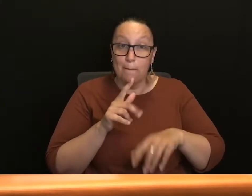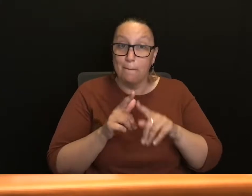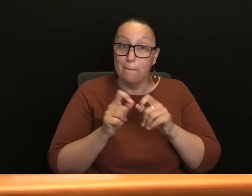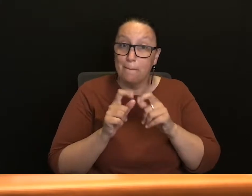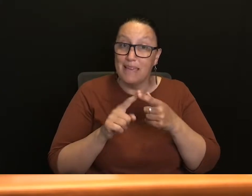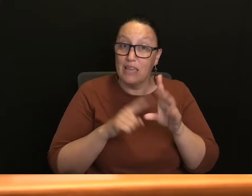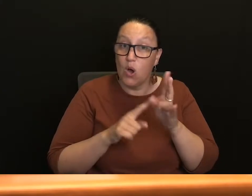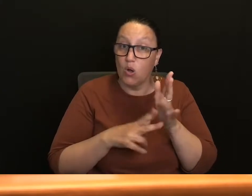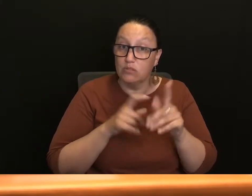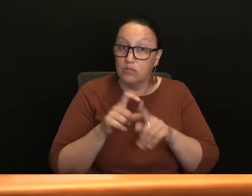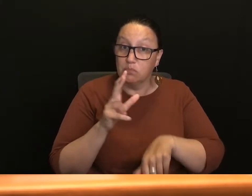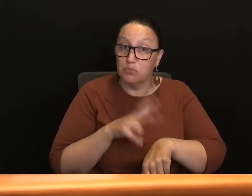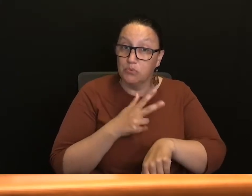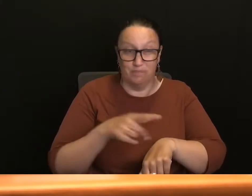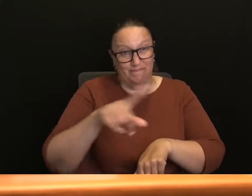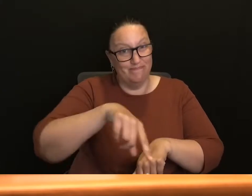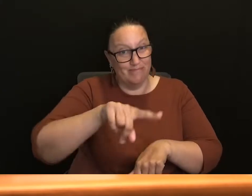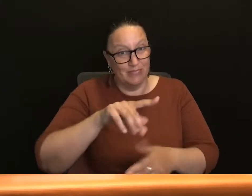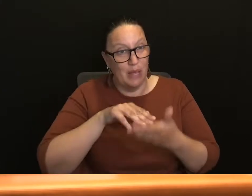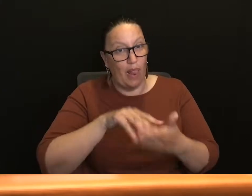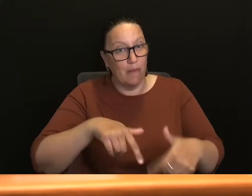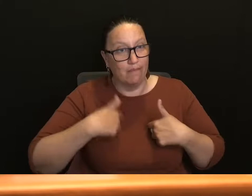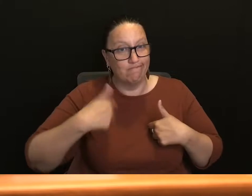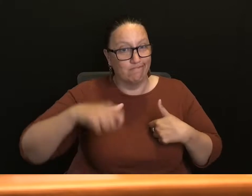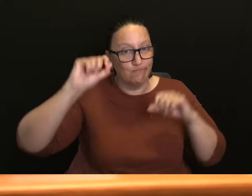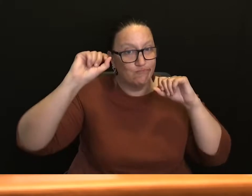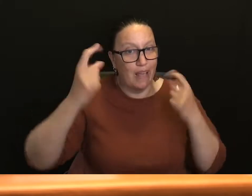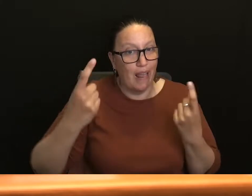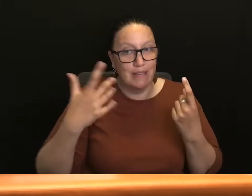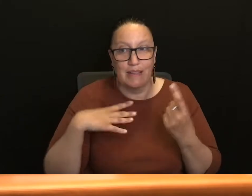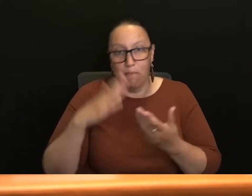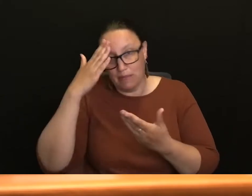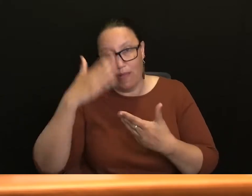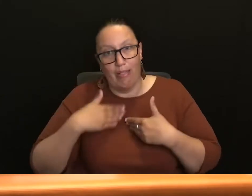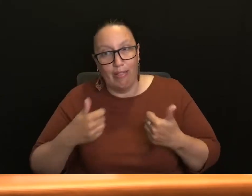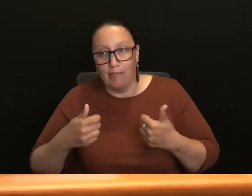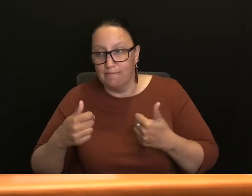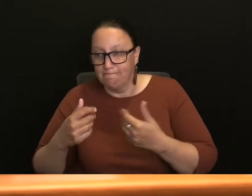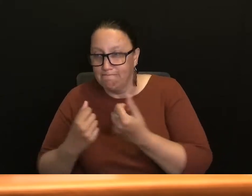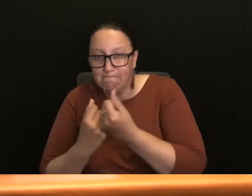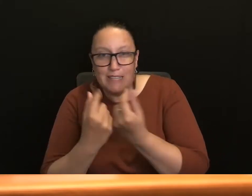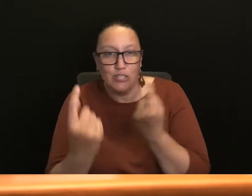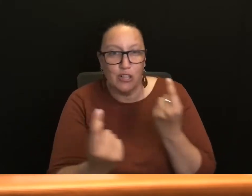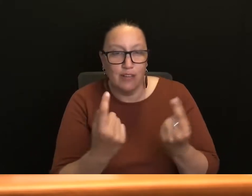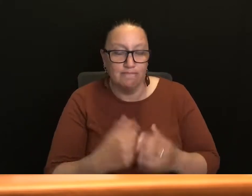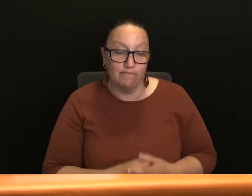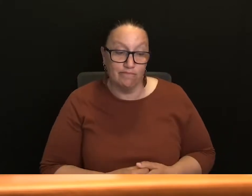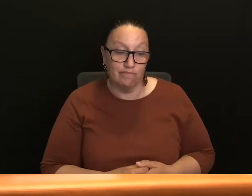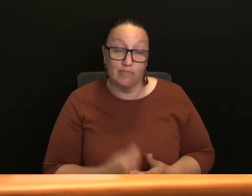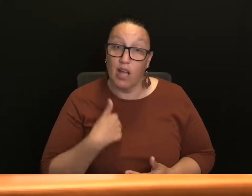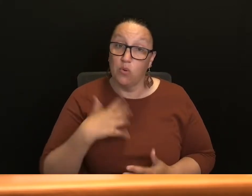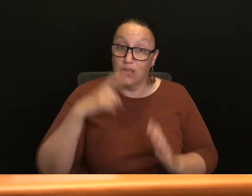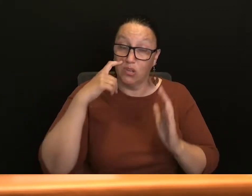of those around us. To start this month, I also want to acknowledge those who are not doing okay, those who are feeling down and a bit